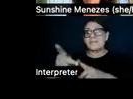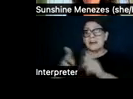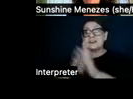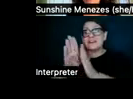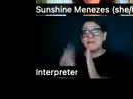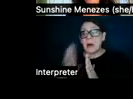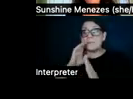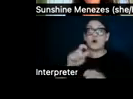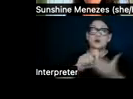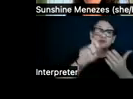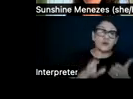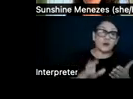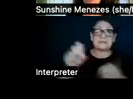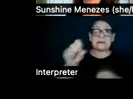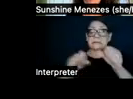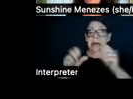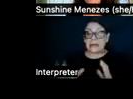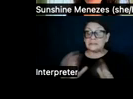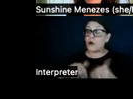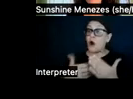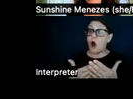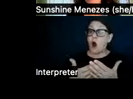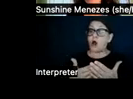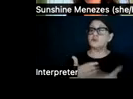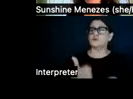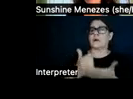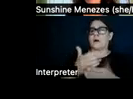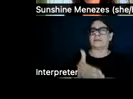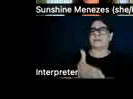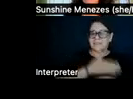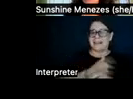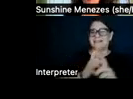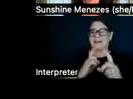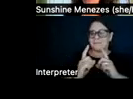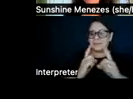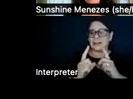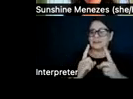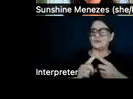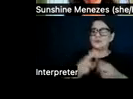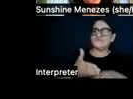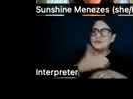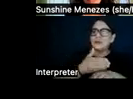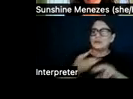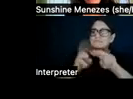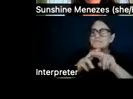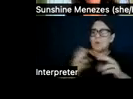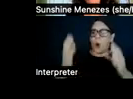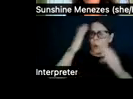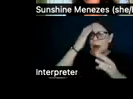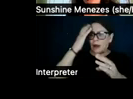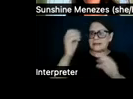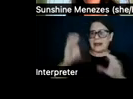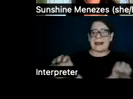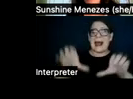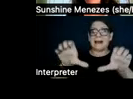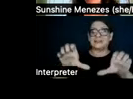and scientists, all in the interest of advancing conversations that increase awareness and action on the